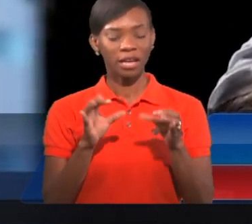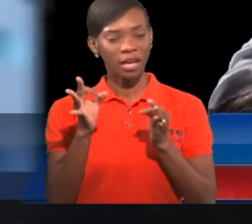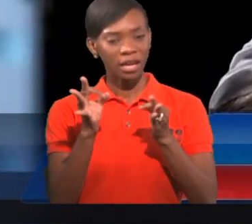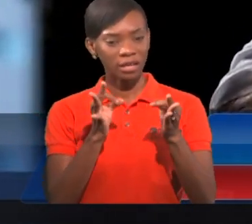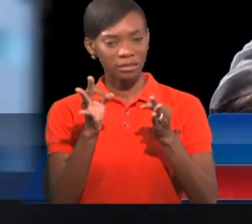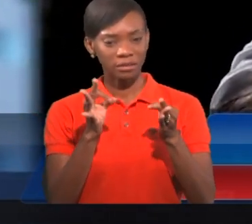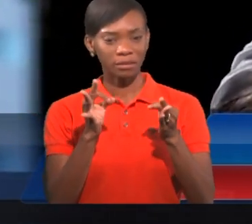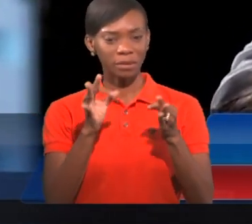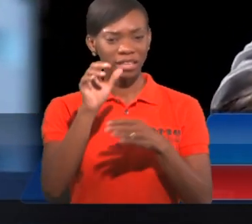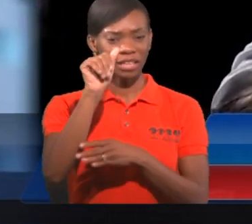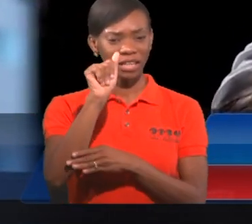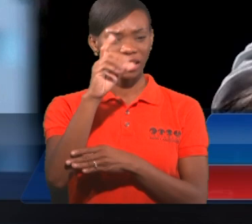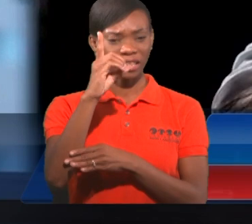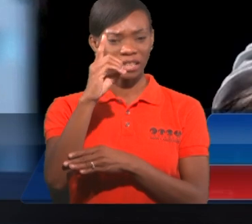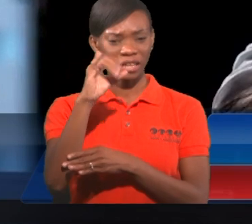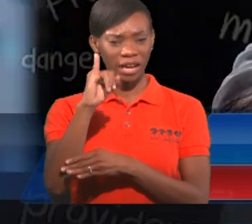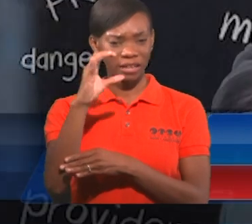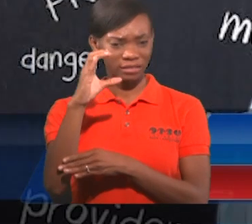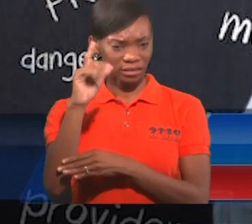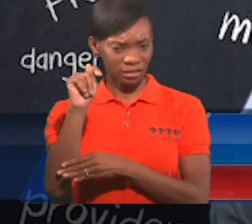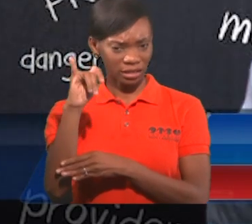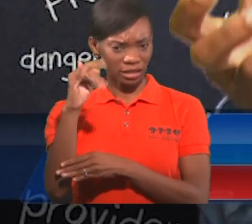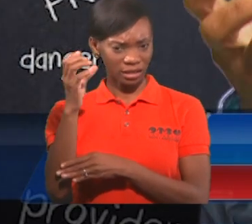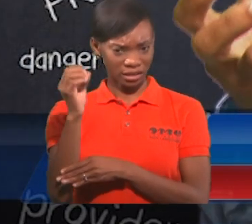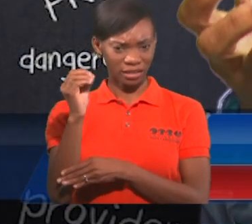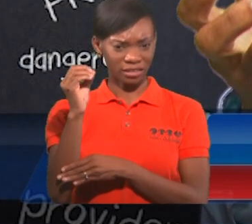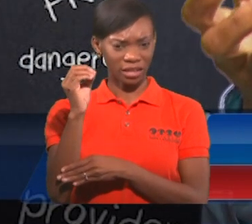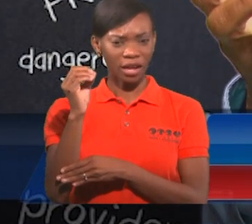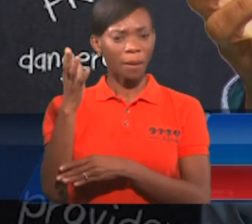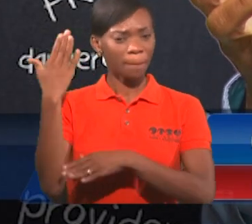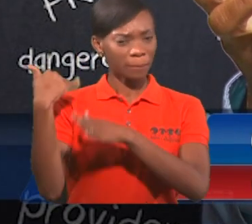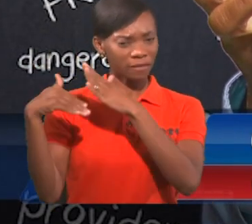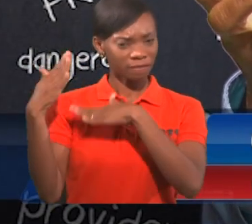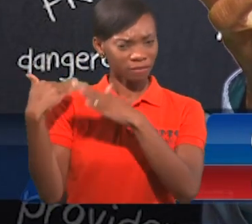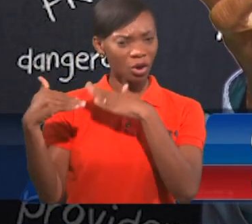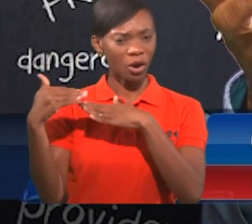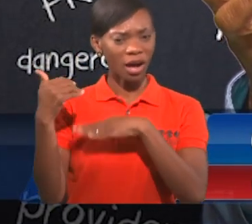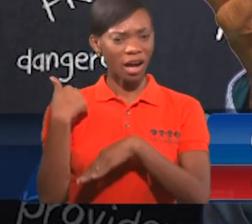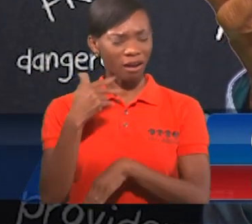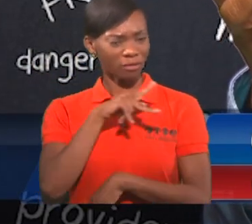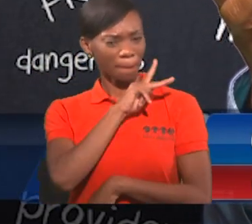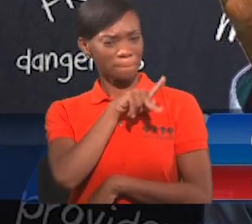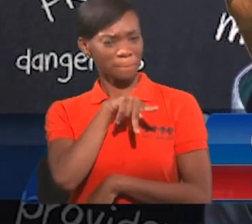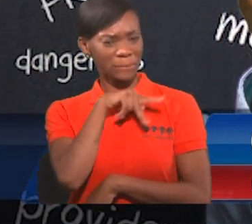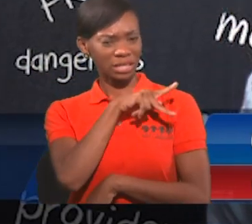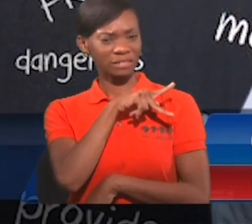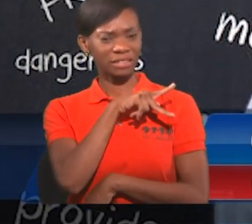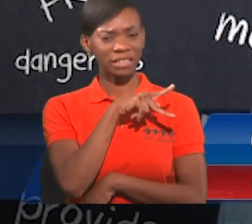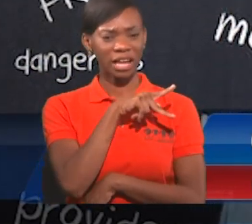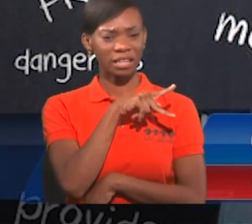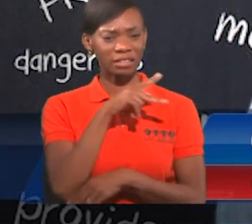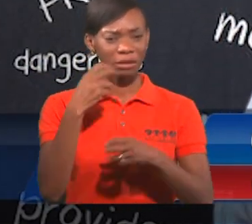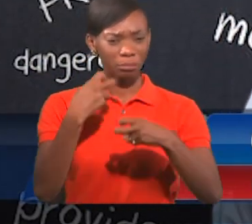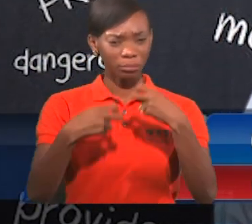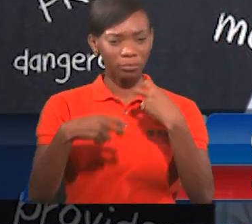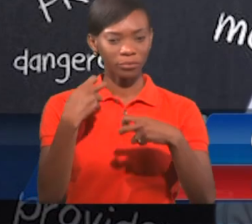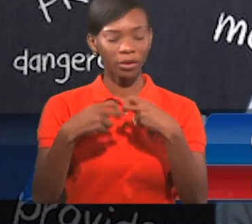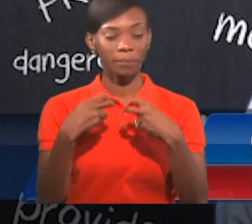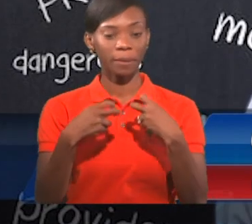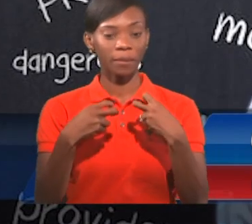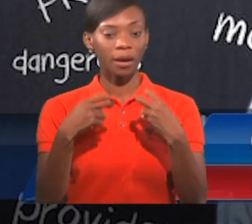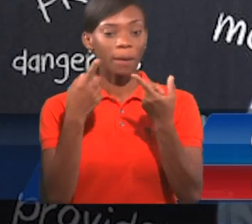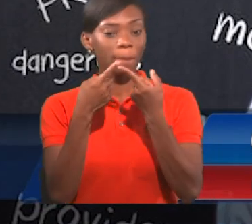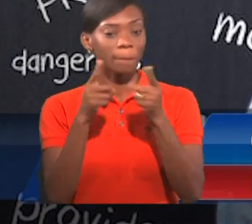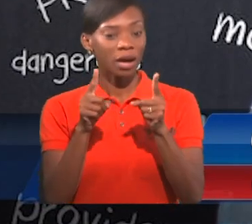listed addiction as a personality disorder. The latest version of the DSM-5 has changed that